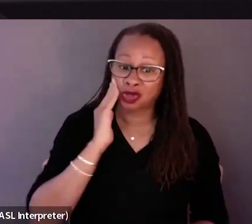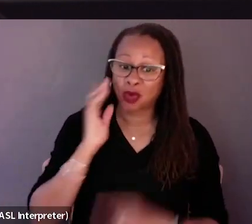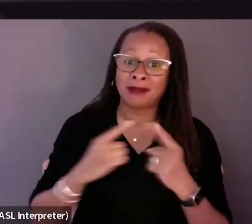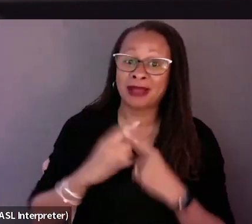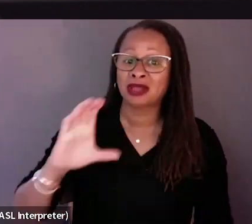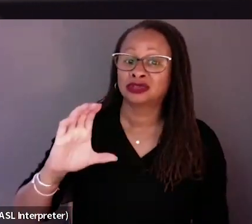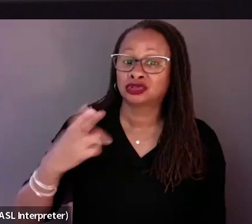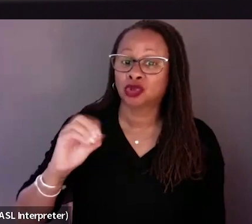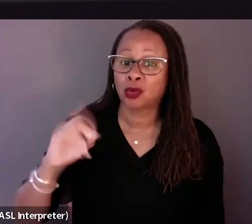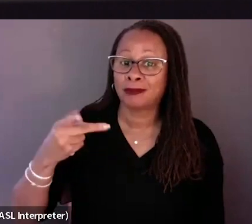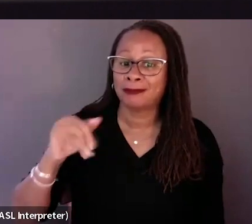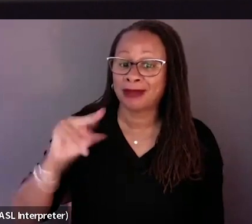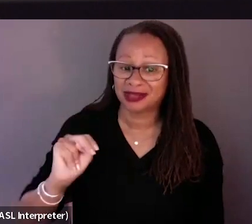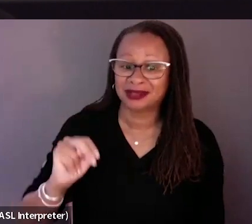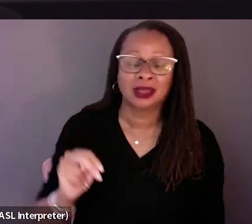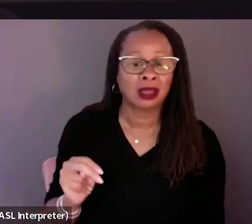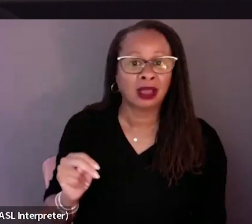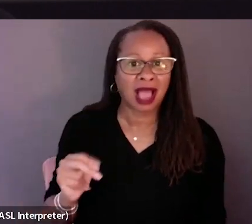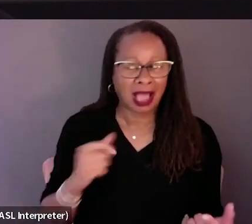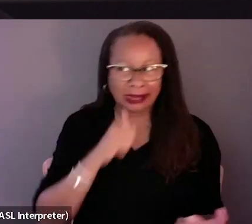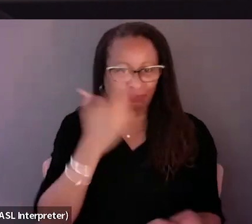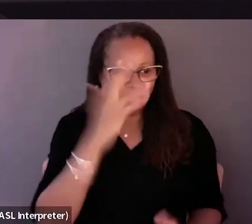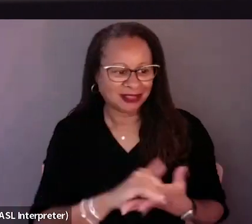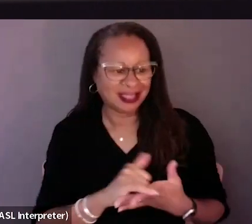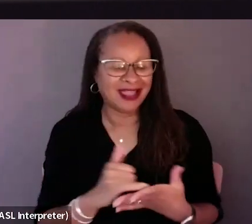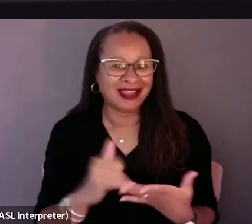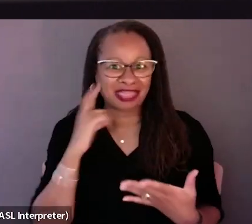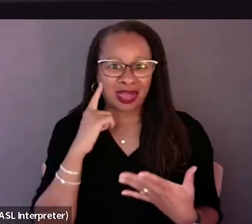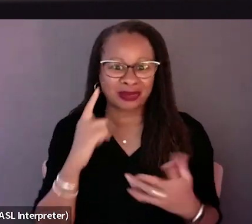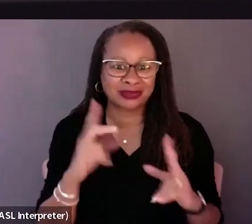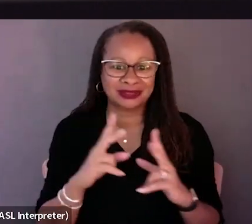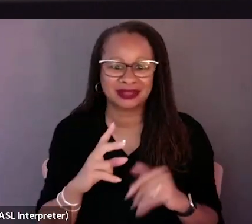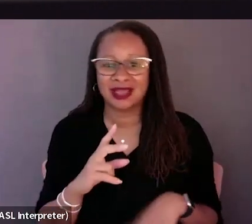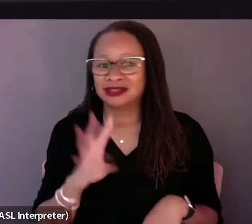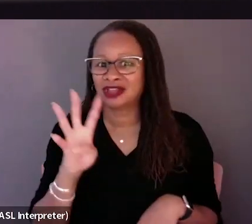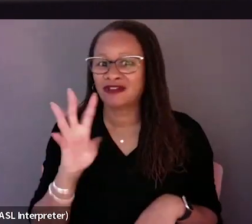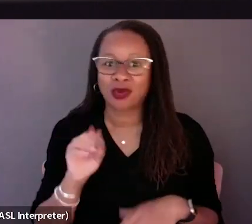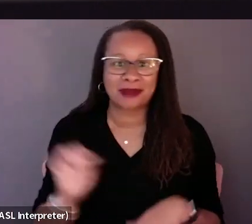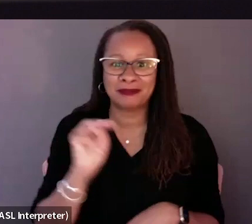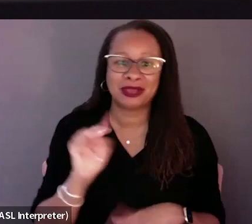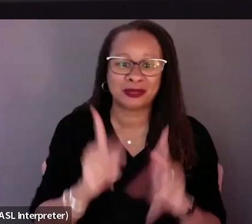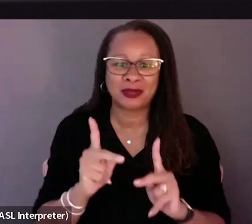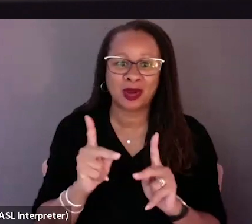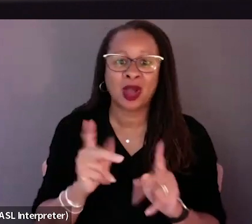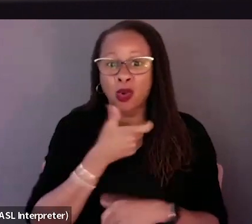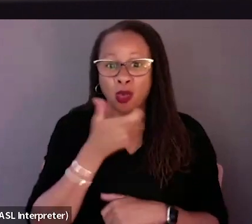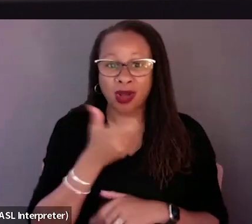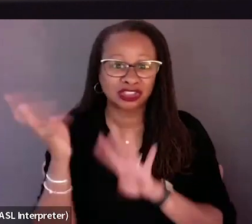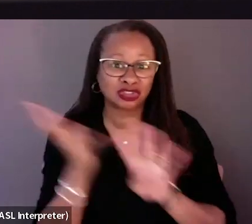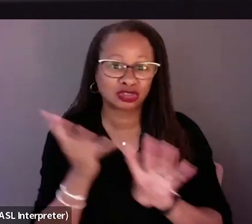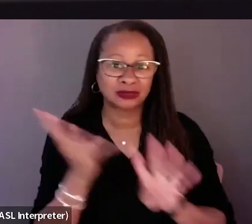Chopin competition. I thought it's like with 30 million people like watching the streaming just during